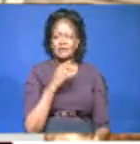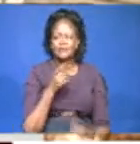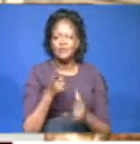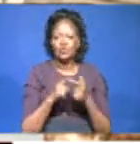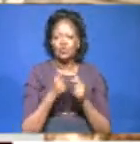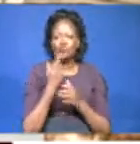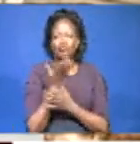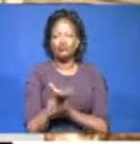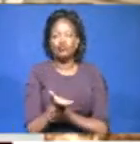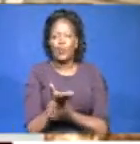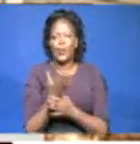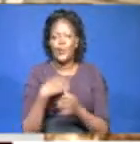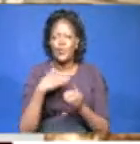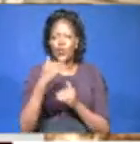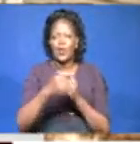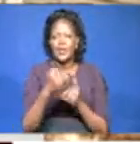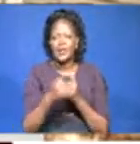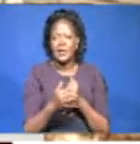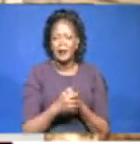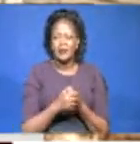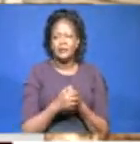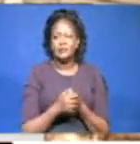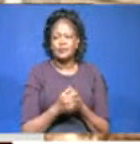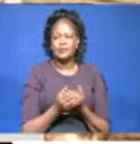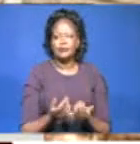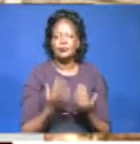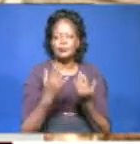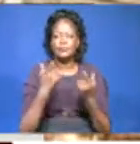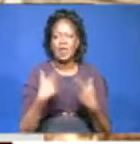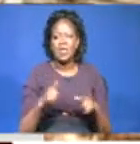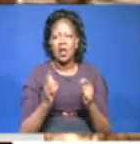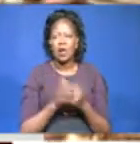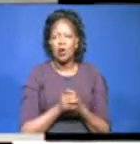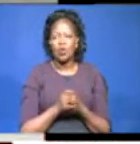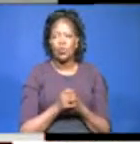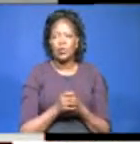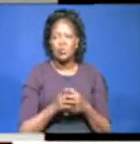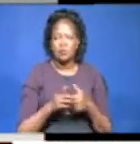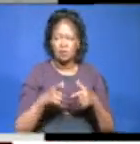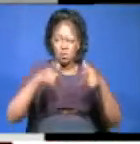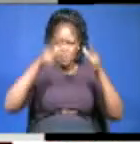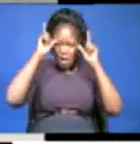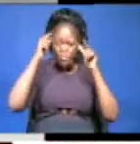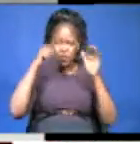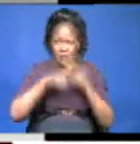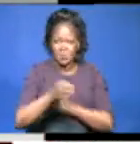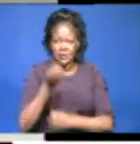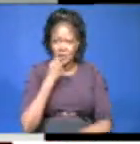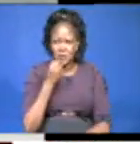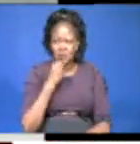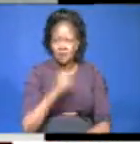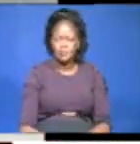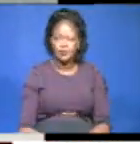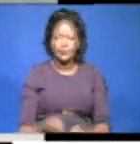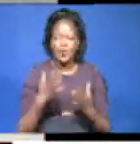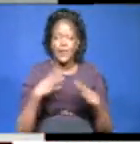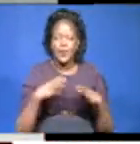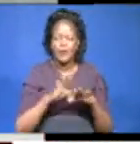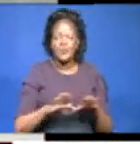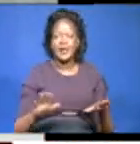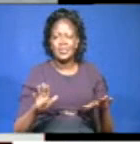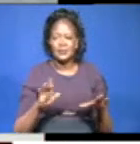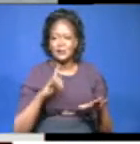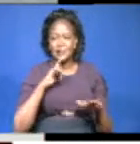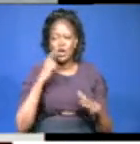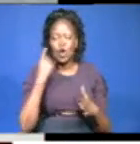wale wako karibu na nyasi wakubali hata ng'ombe hizi ziigie. Traders in markets say prices